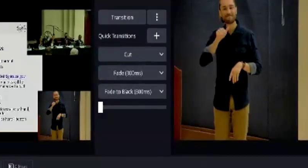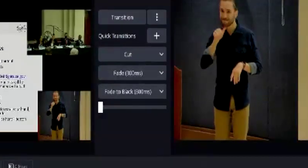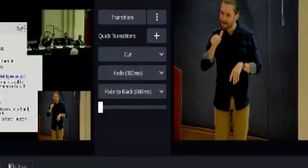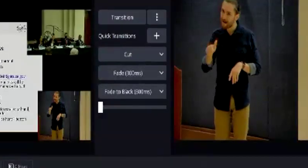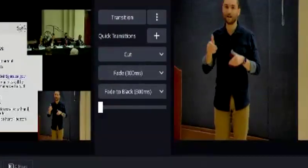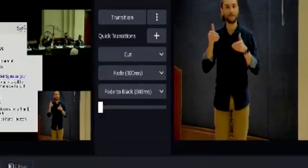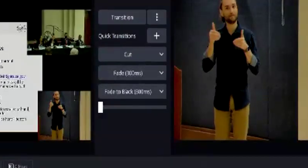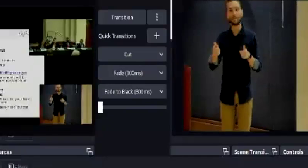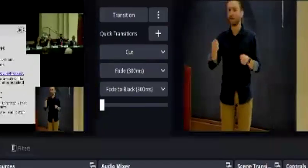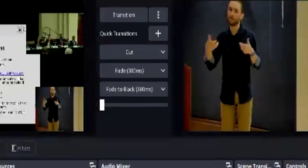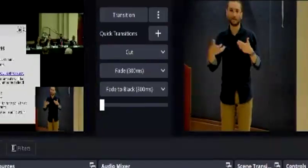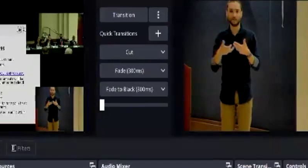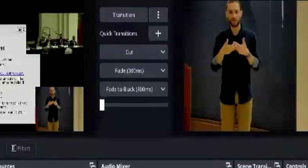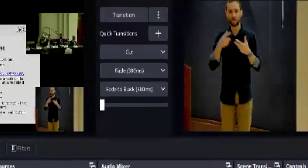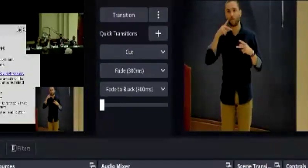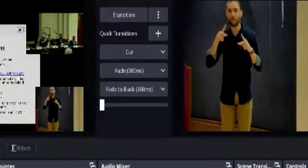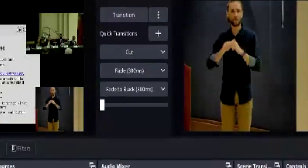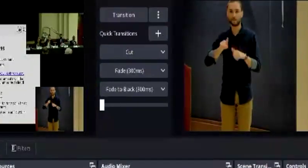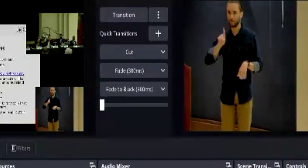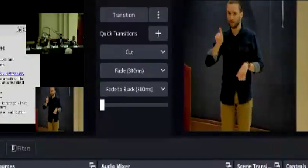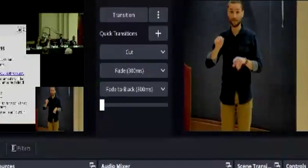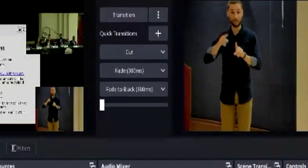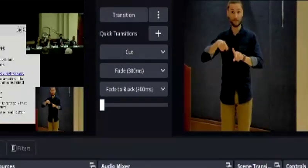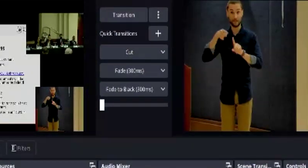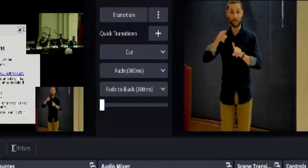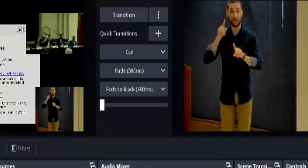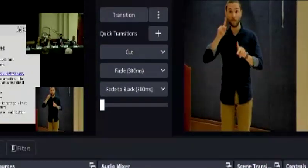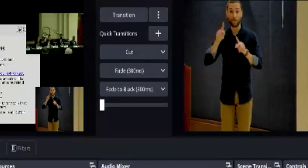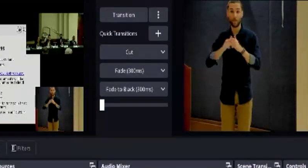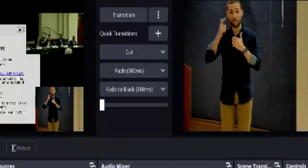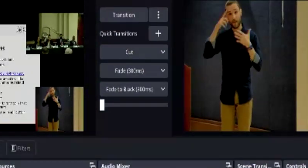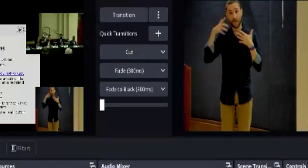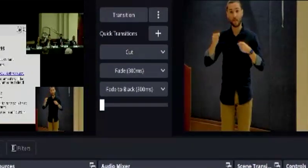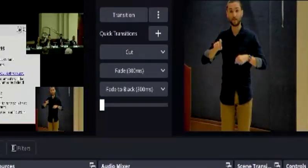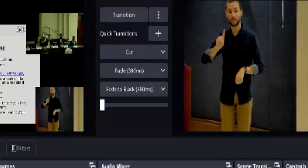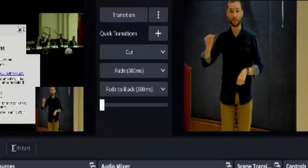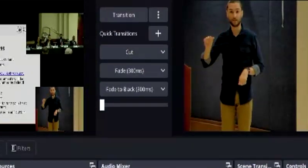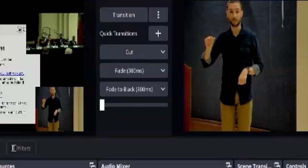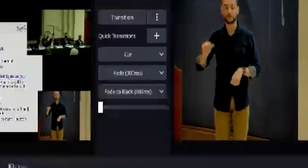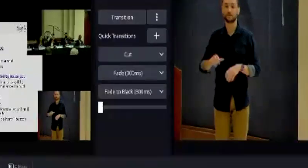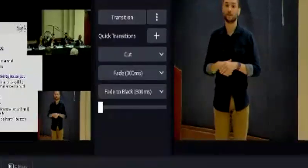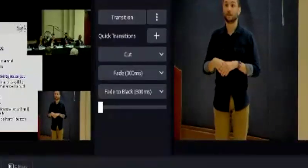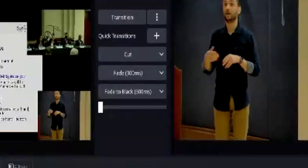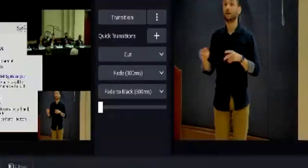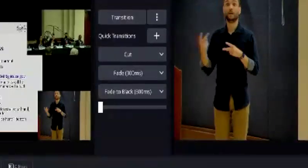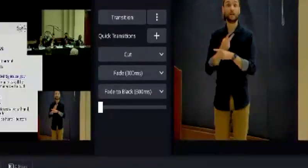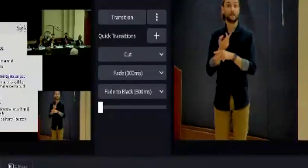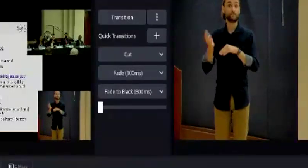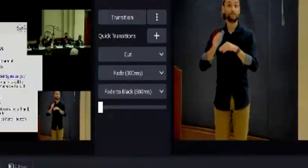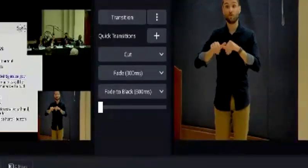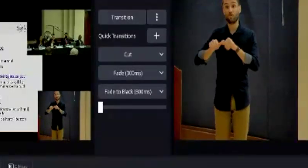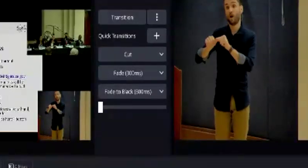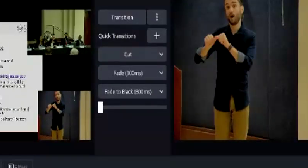accommodations for people with disabilities, particularly those with mental health disabilities. On top of that, chronic